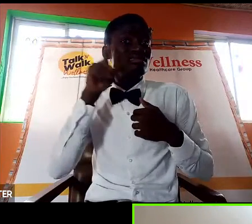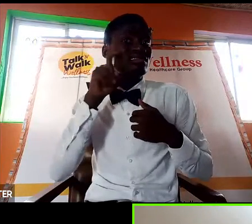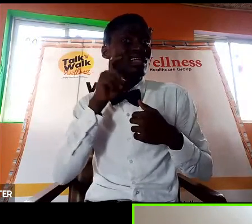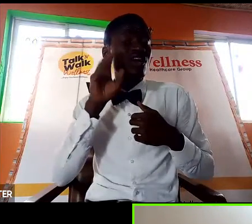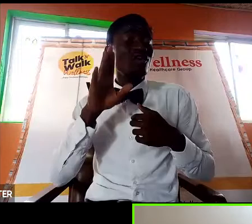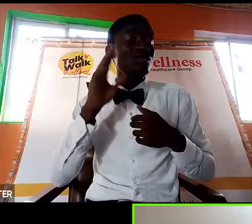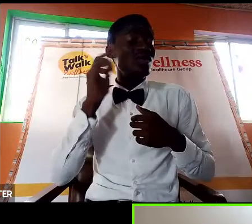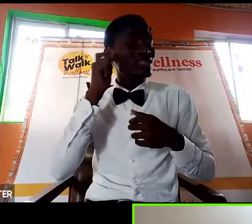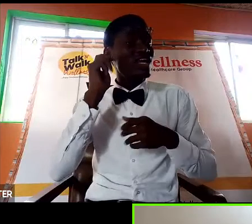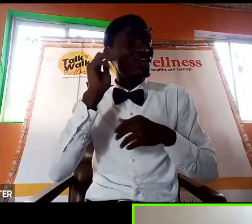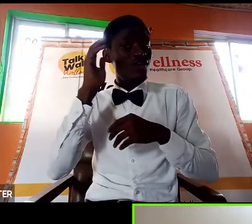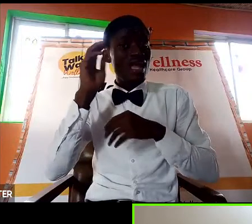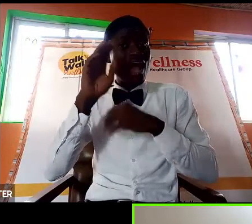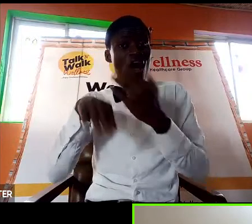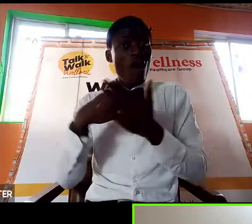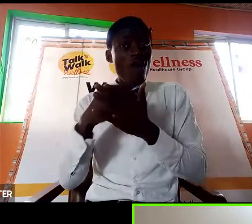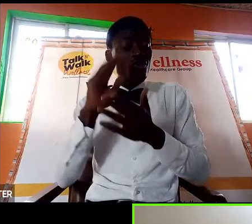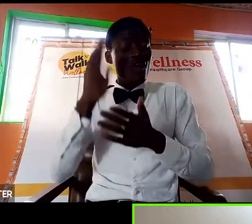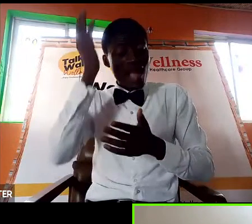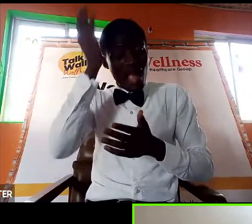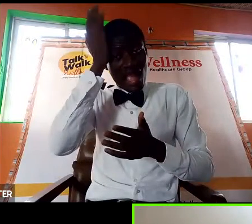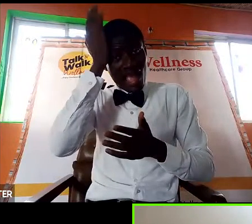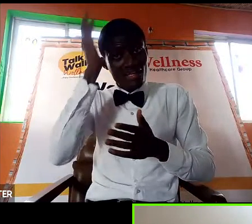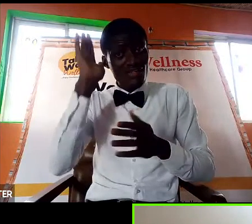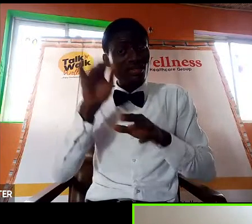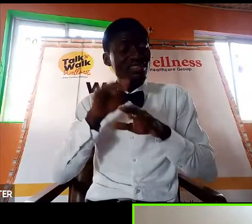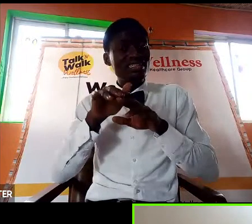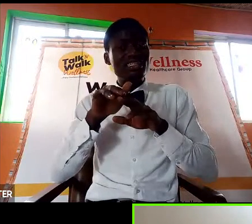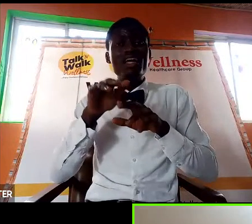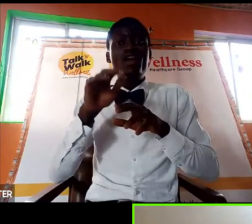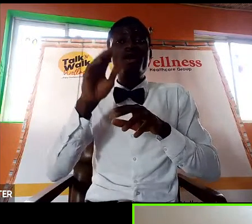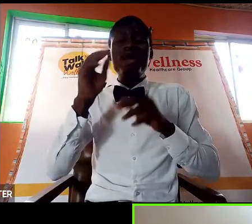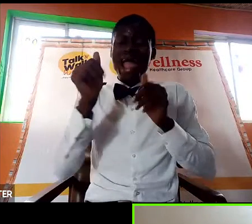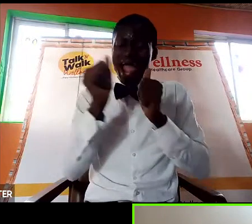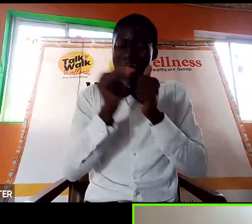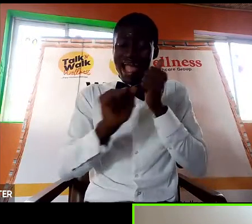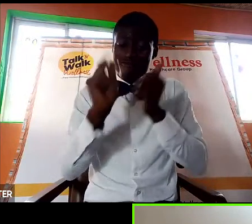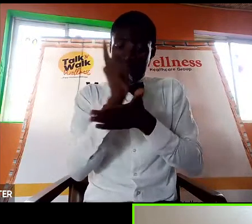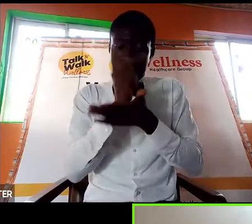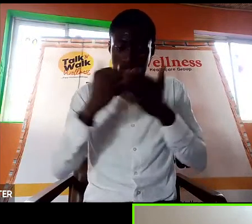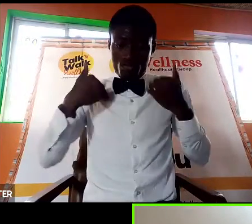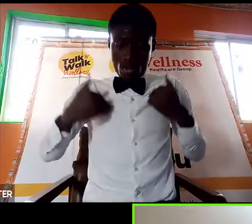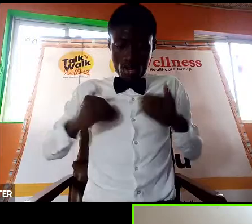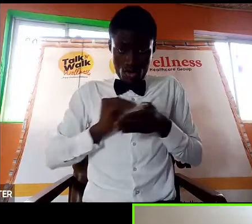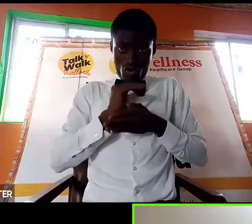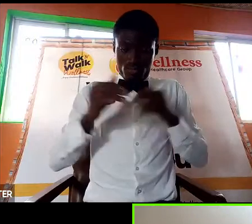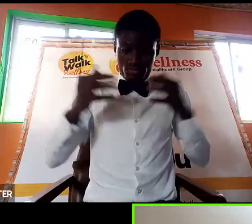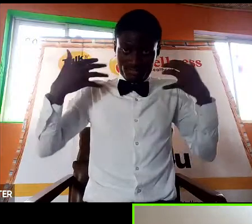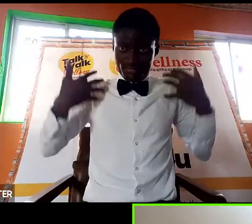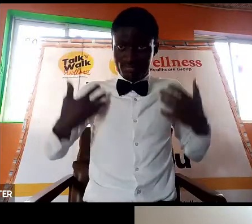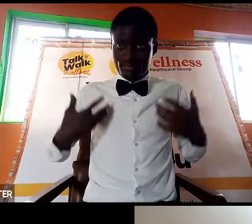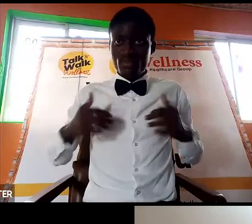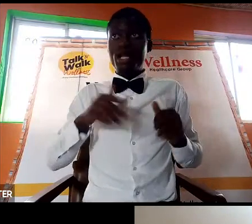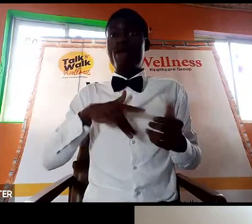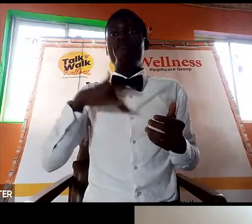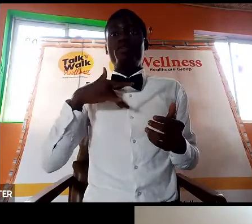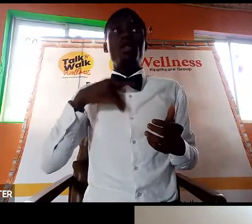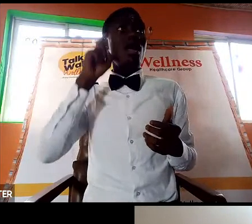your hair, your nails, your every part of your teeth, every part of your body can feel that sex.